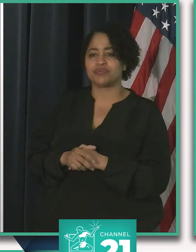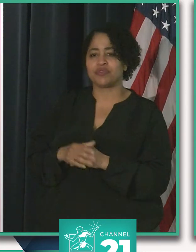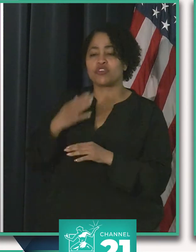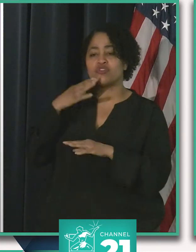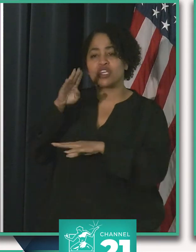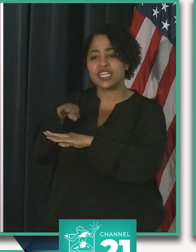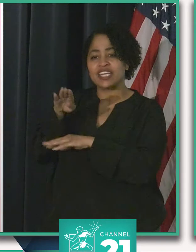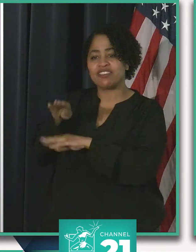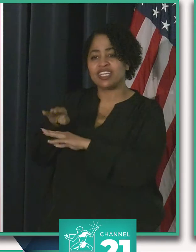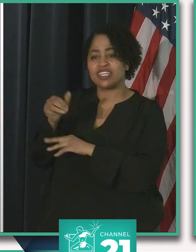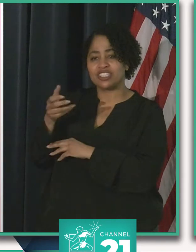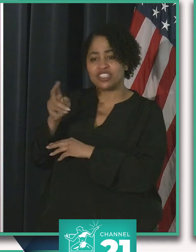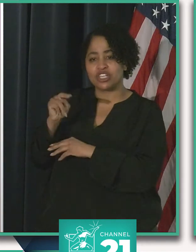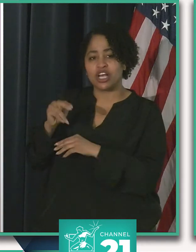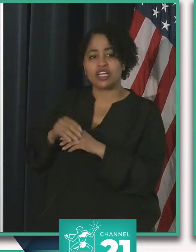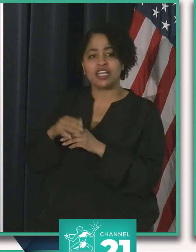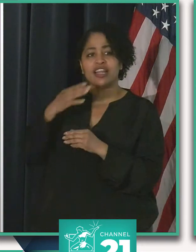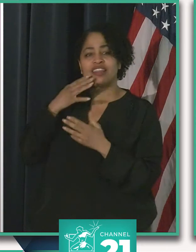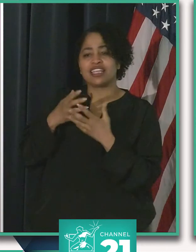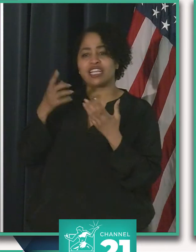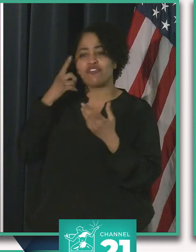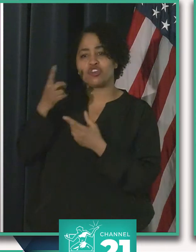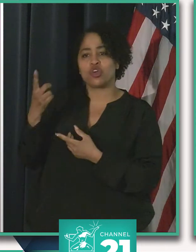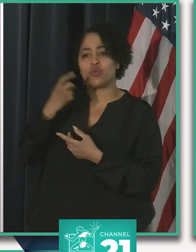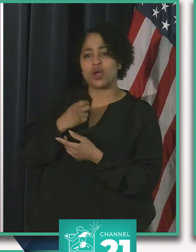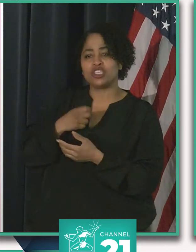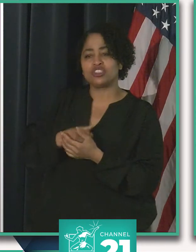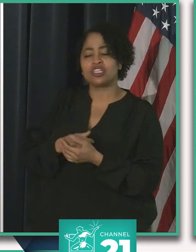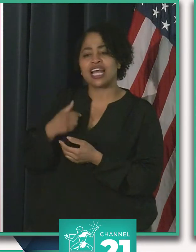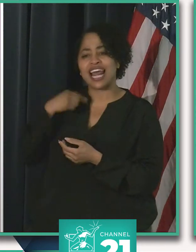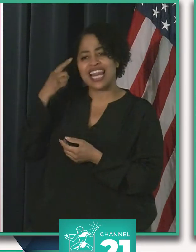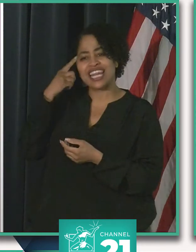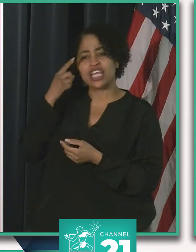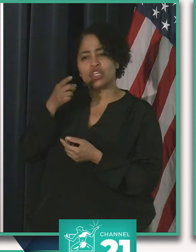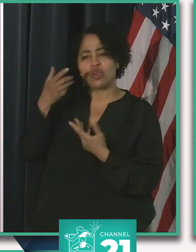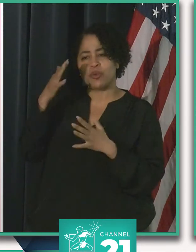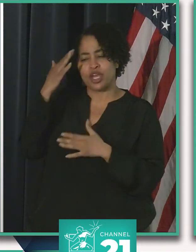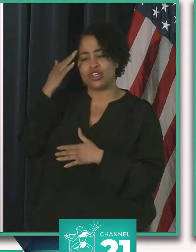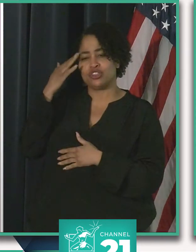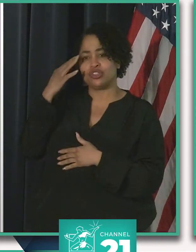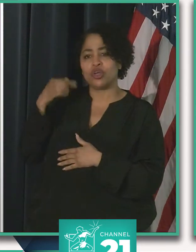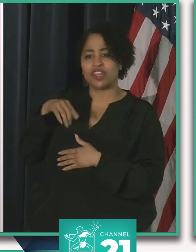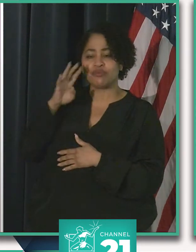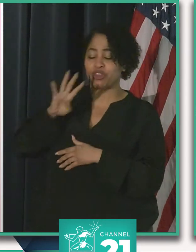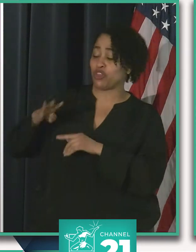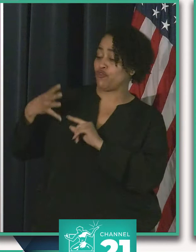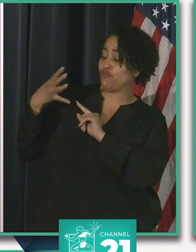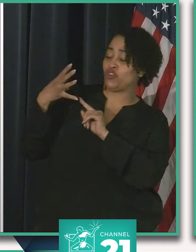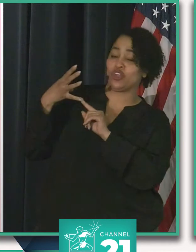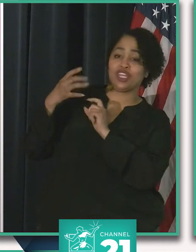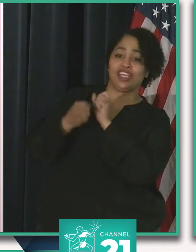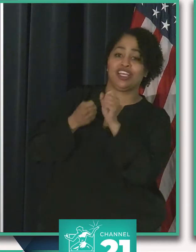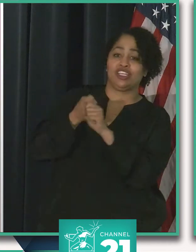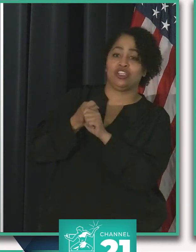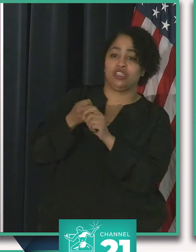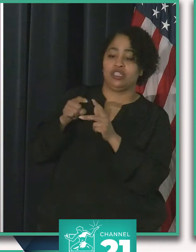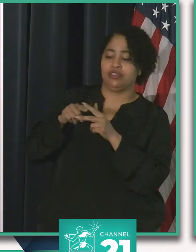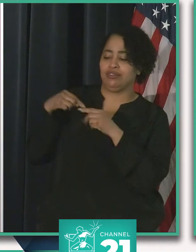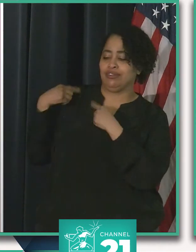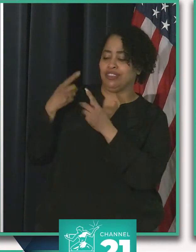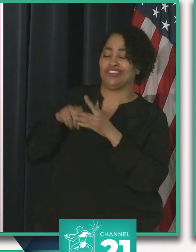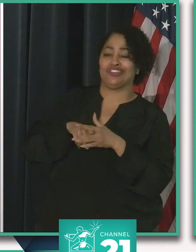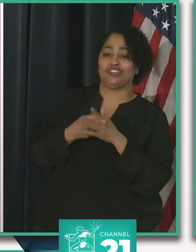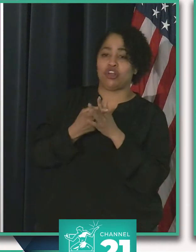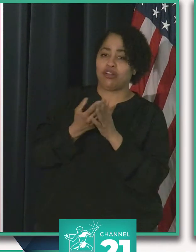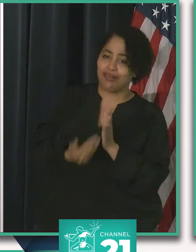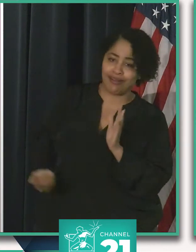Good evening, John. Thanks a lot for your question. I think, as you know, this will be the fourth year since we reinstituted